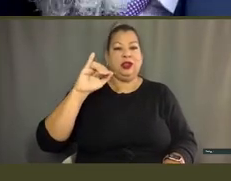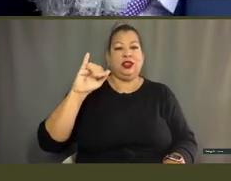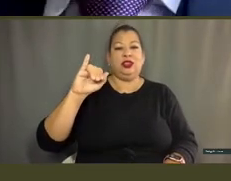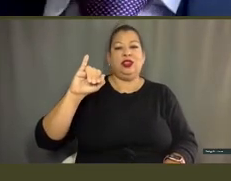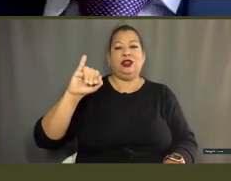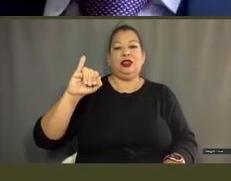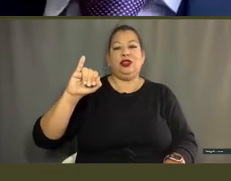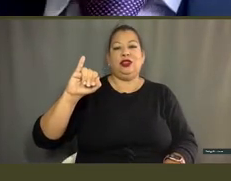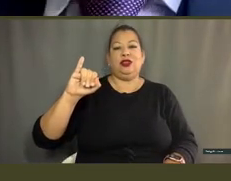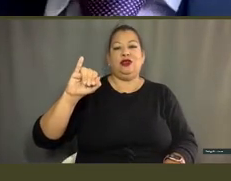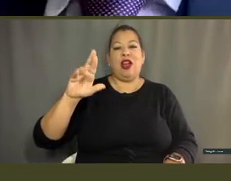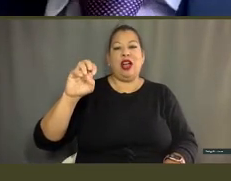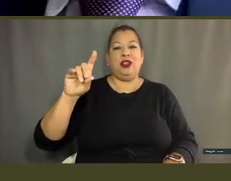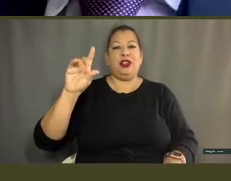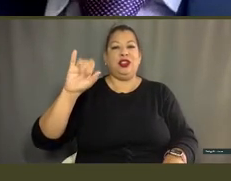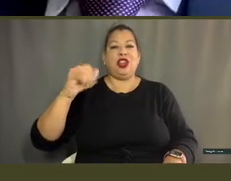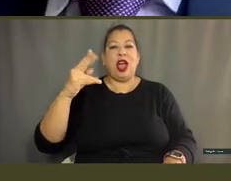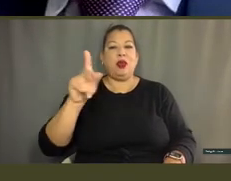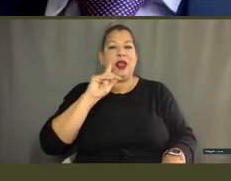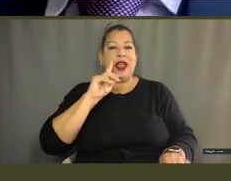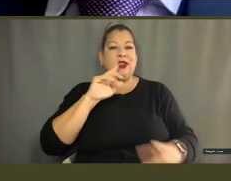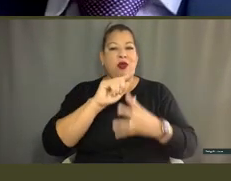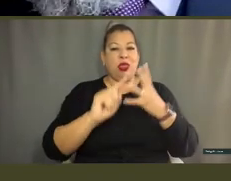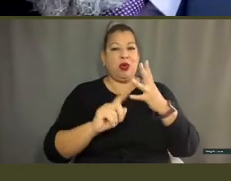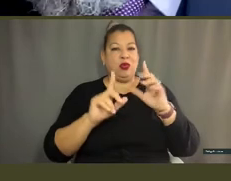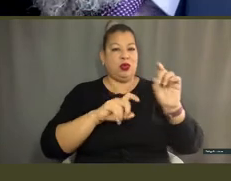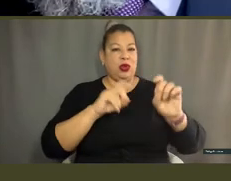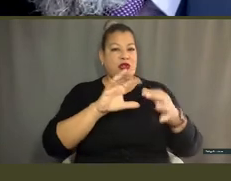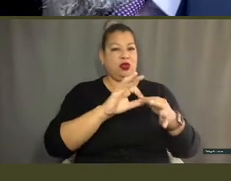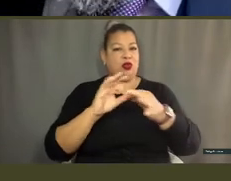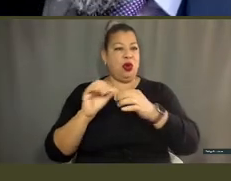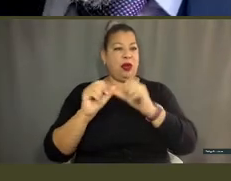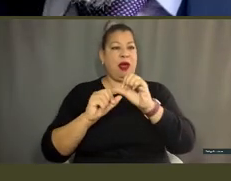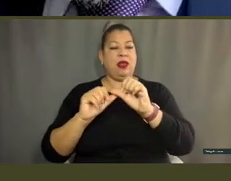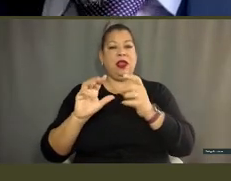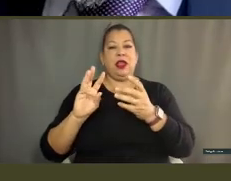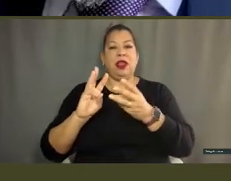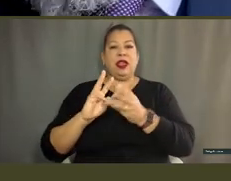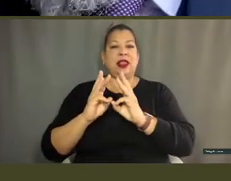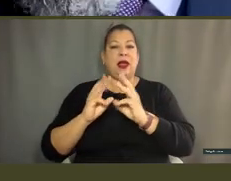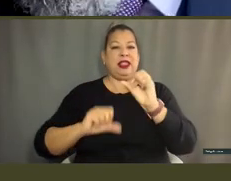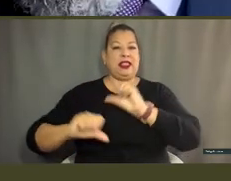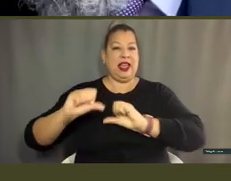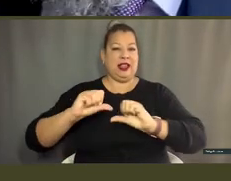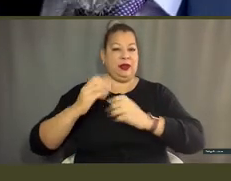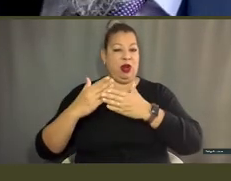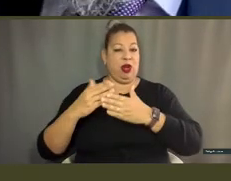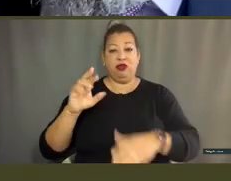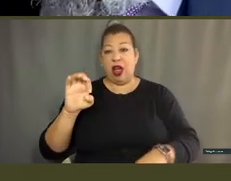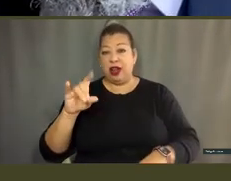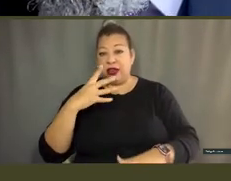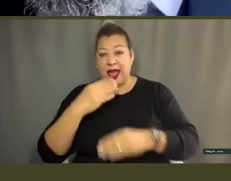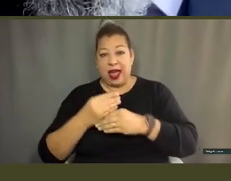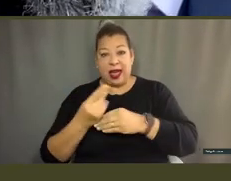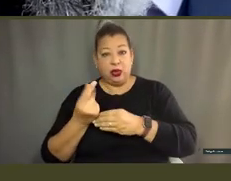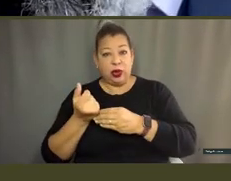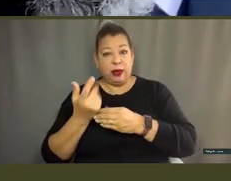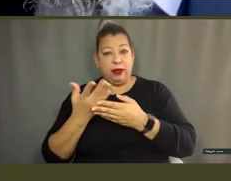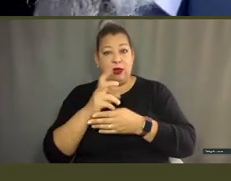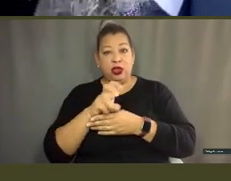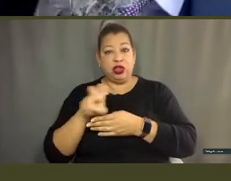Okay, well, yes, John will be coming up later on to talk on the climate science part. Ronald, do you have anything quick to add before we close